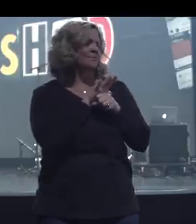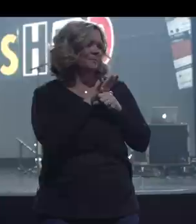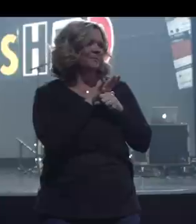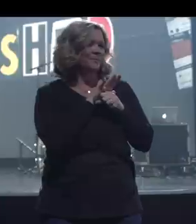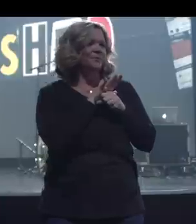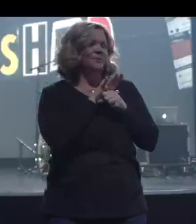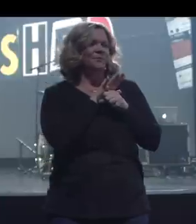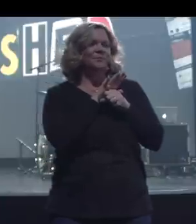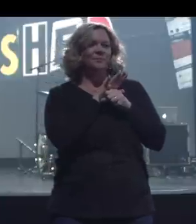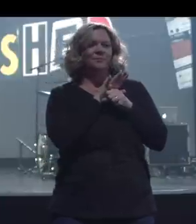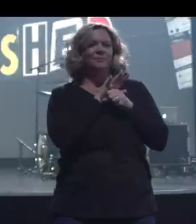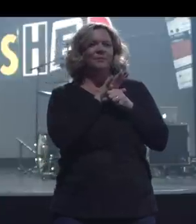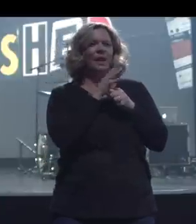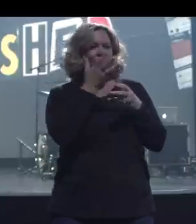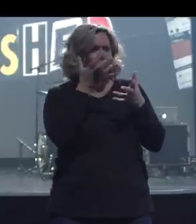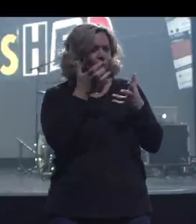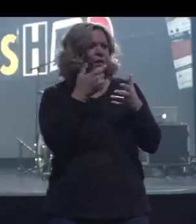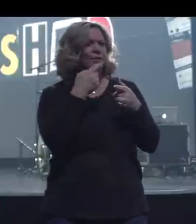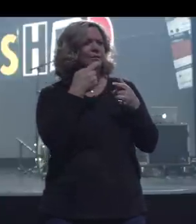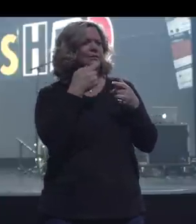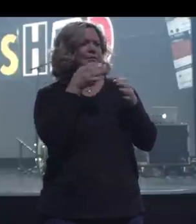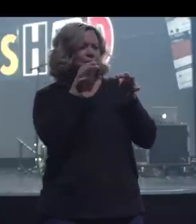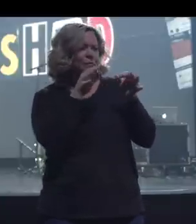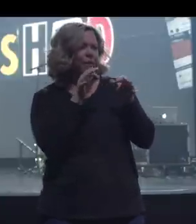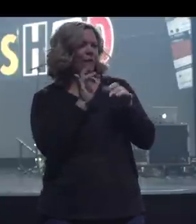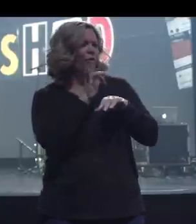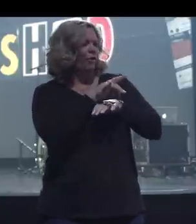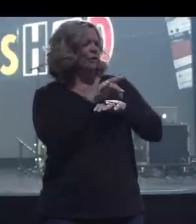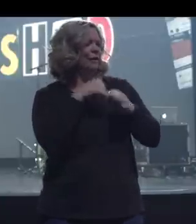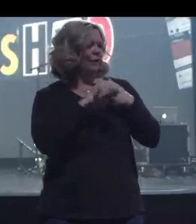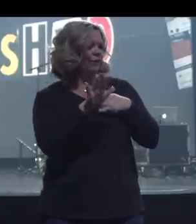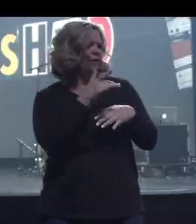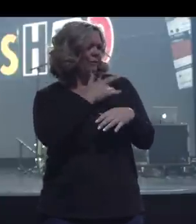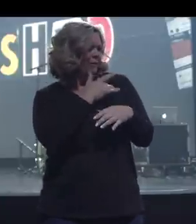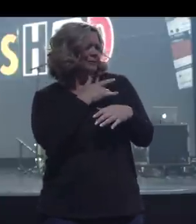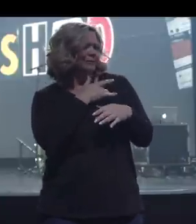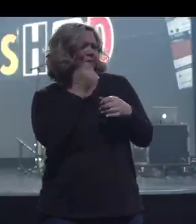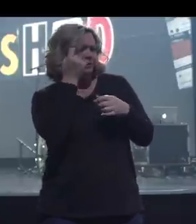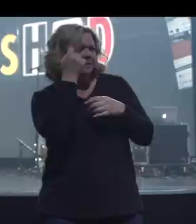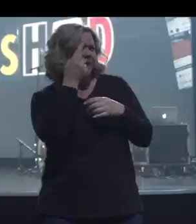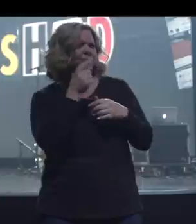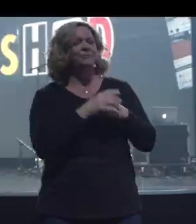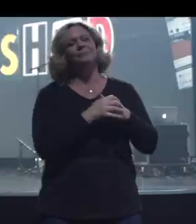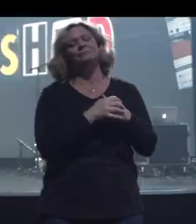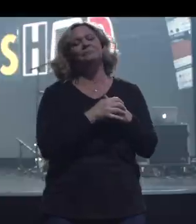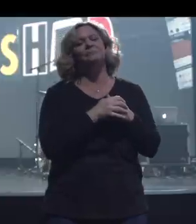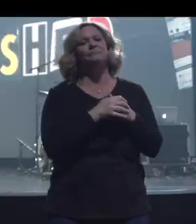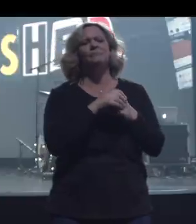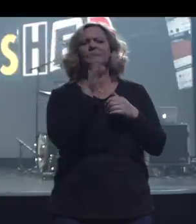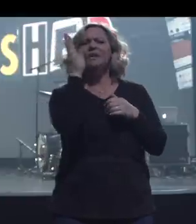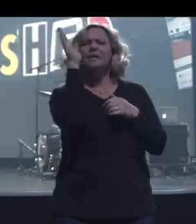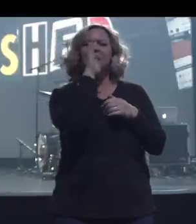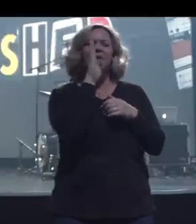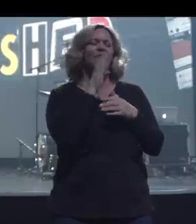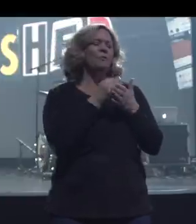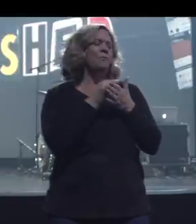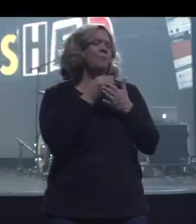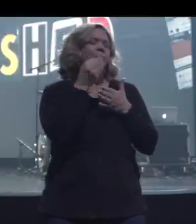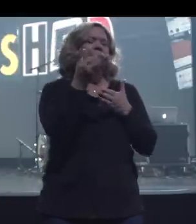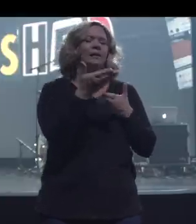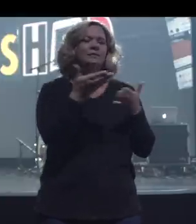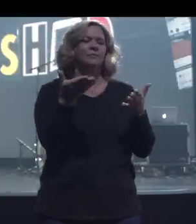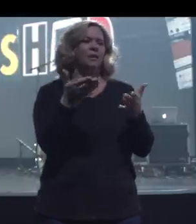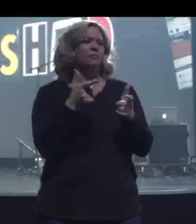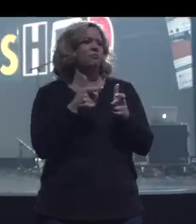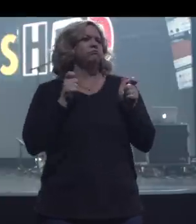I just wanted to get it in their hearts early. Here's number two. Never impulse buy. Whew.